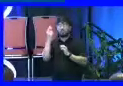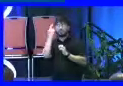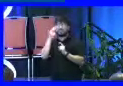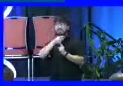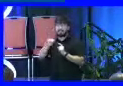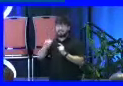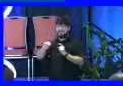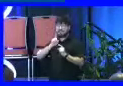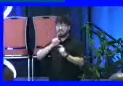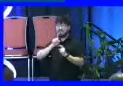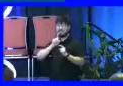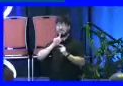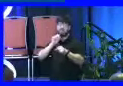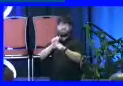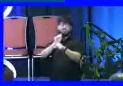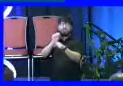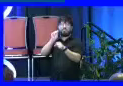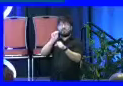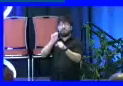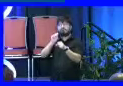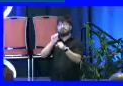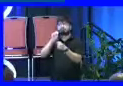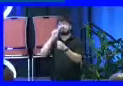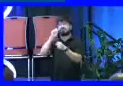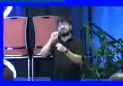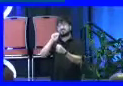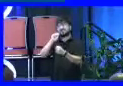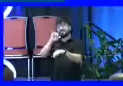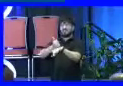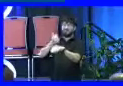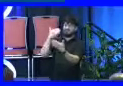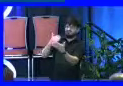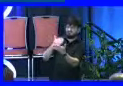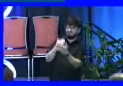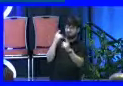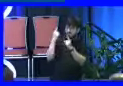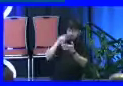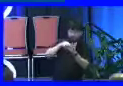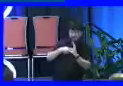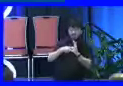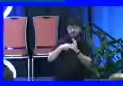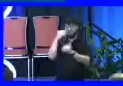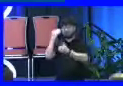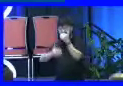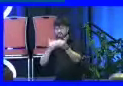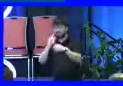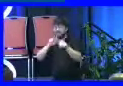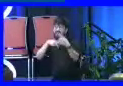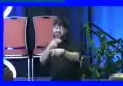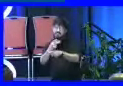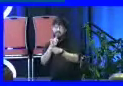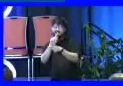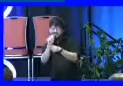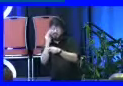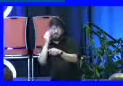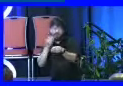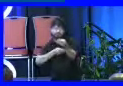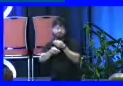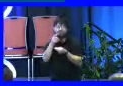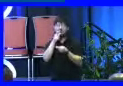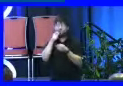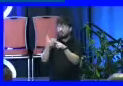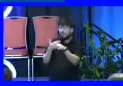really lay out and establish the purpose, the process, the type of data to be exchanged, who can